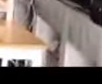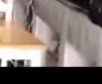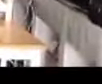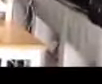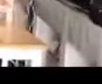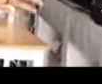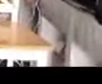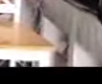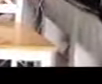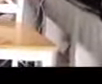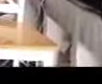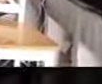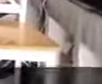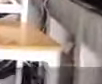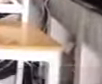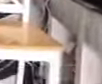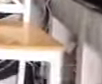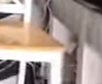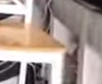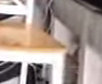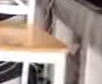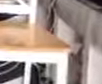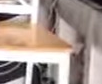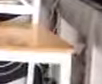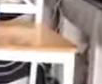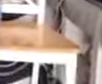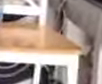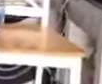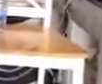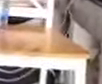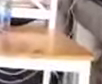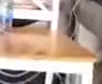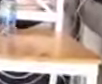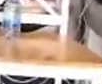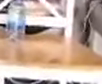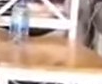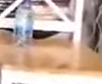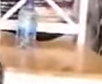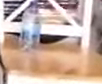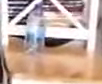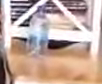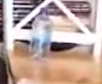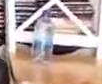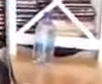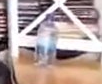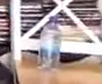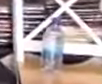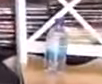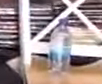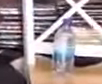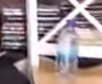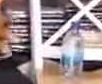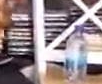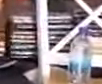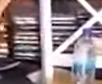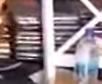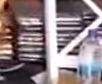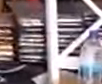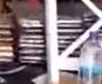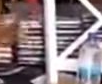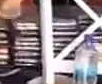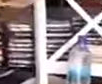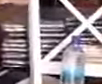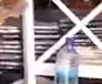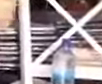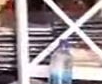indilé products budé tamit nak da nga ñu rek ñu lay jëma ah natural beauty that melanin dripping we do have stuff for you as